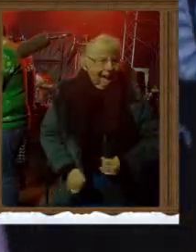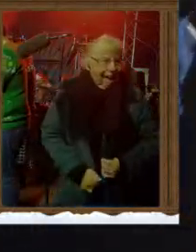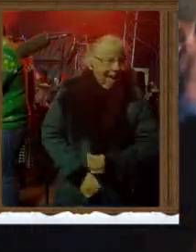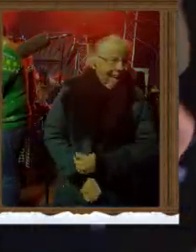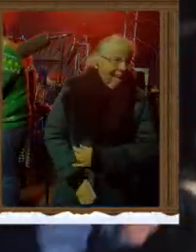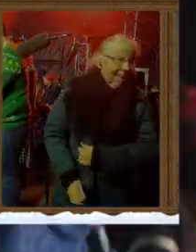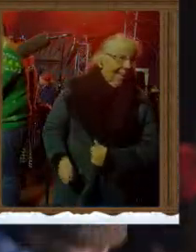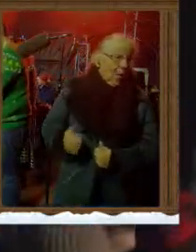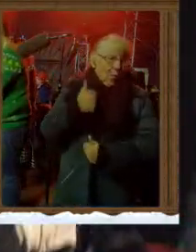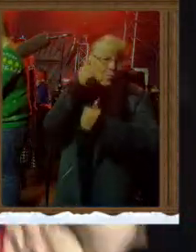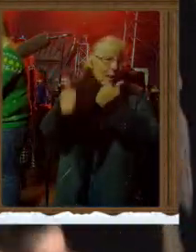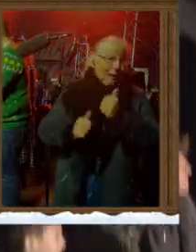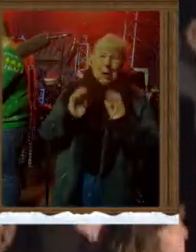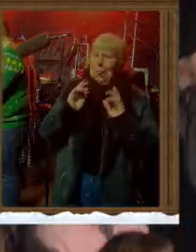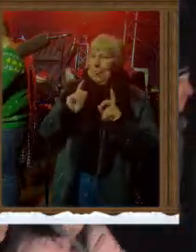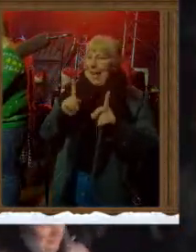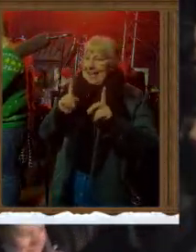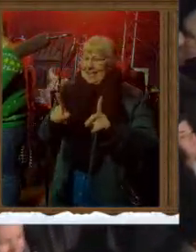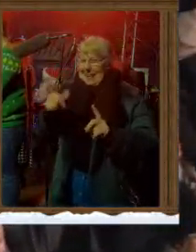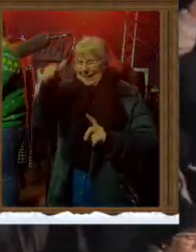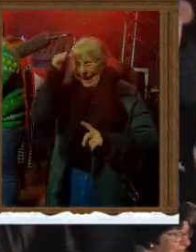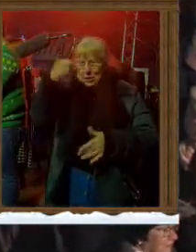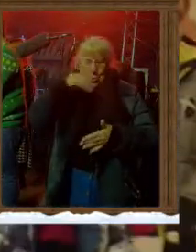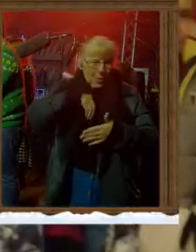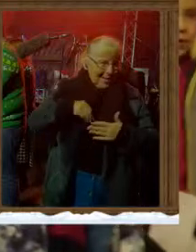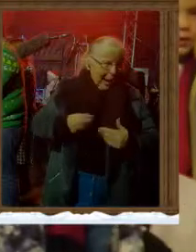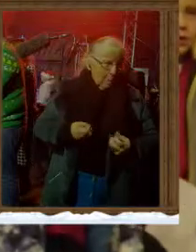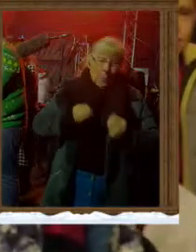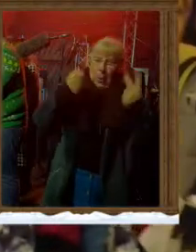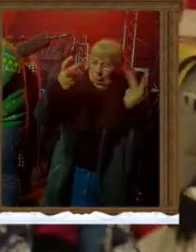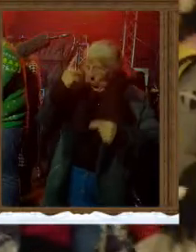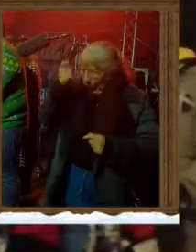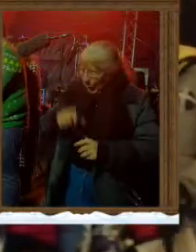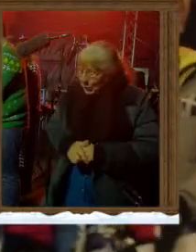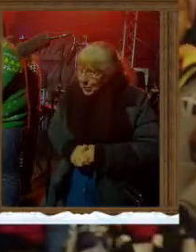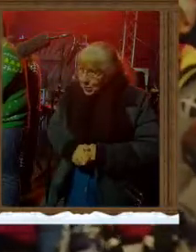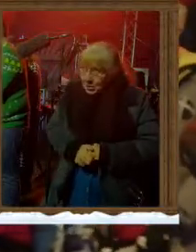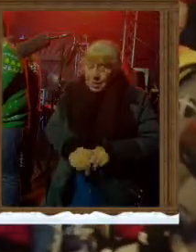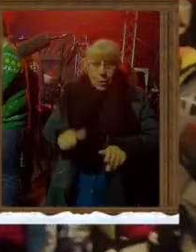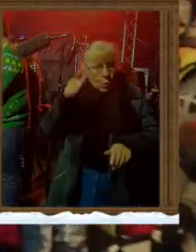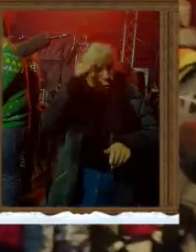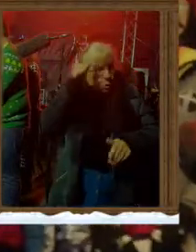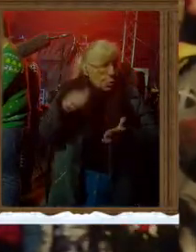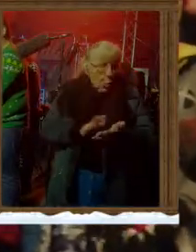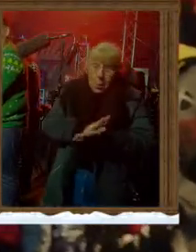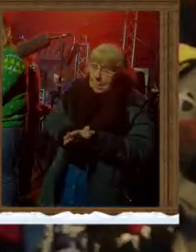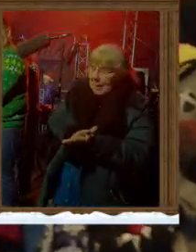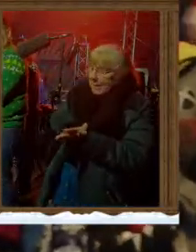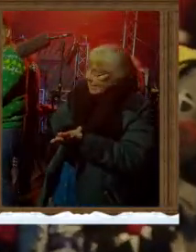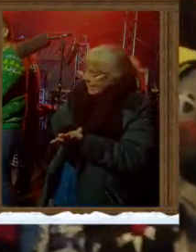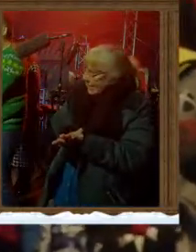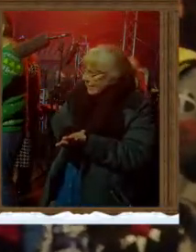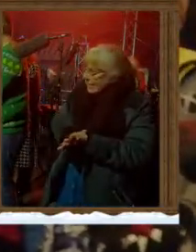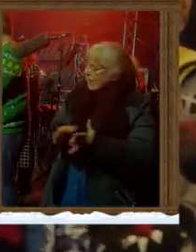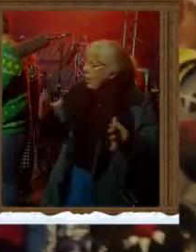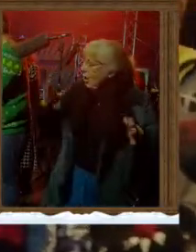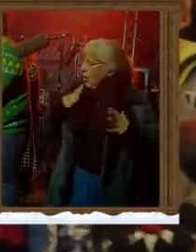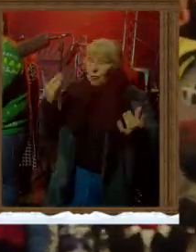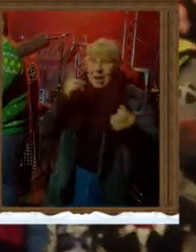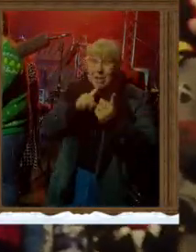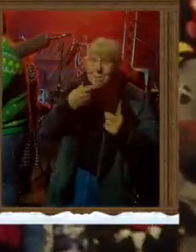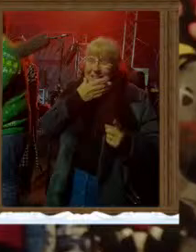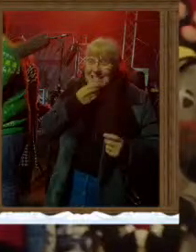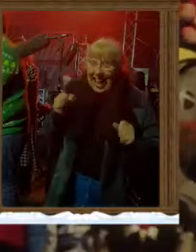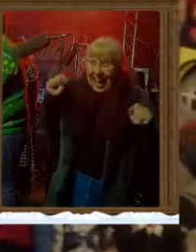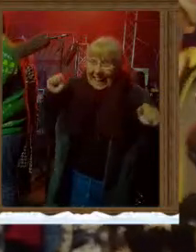Oh, there we go. I knew you had it in you. Well, do you know what that means? We're all ready to meet Santa.